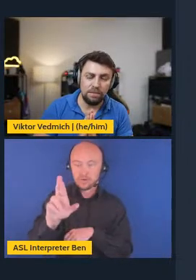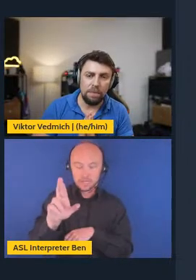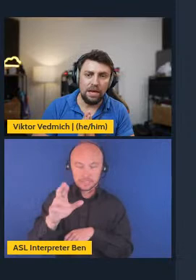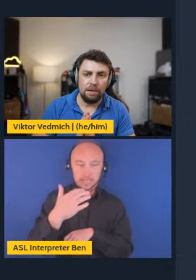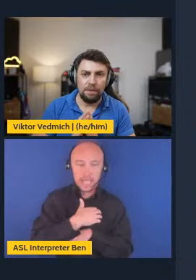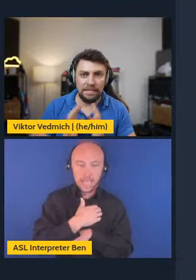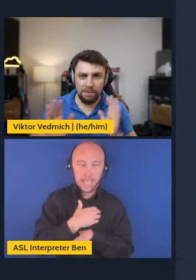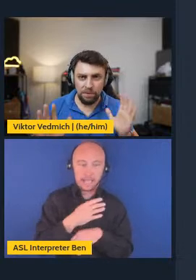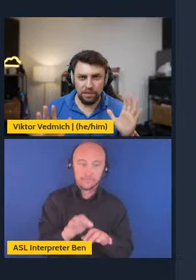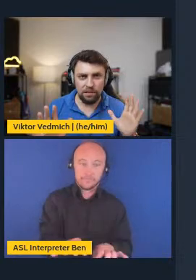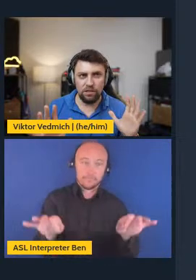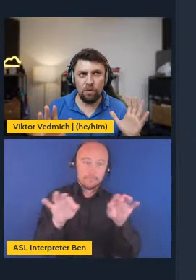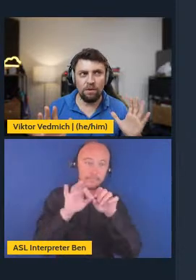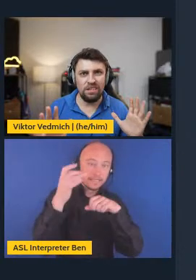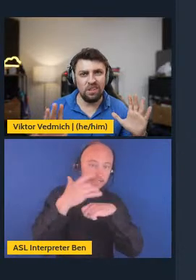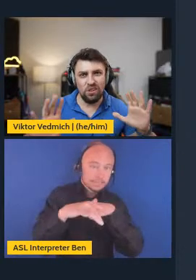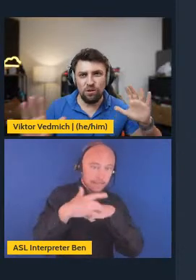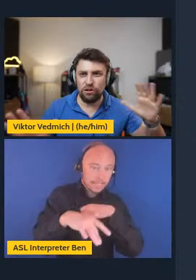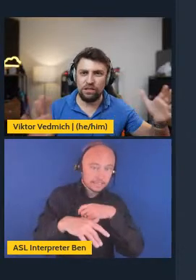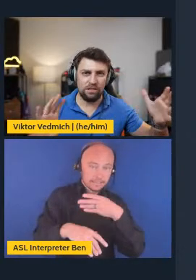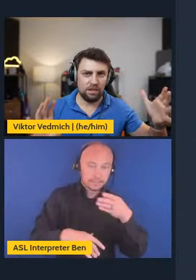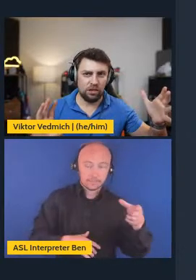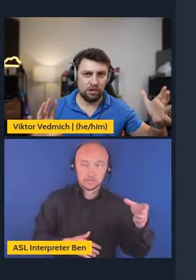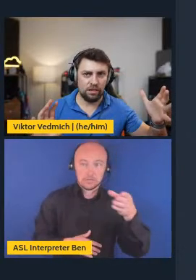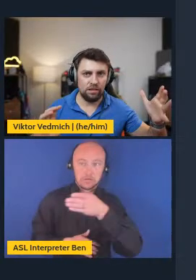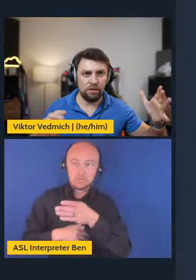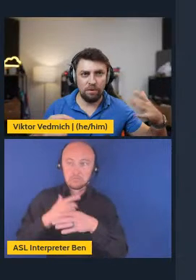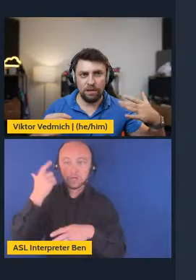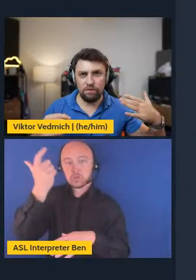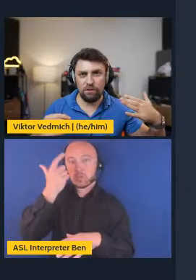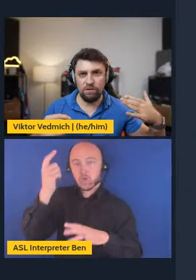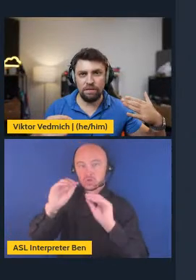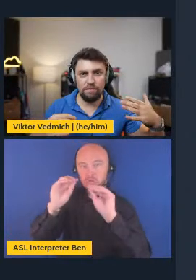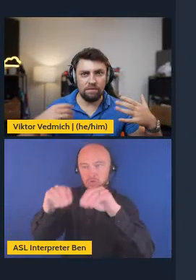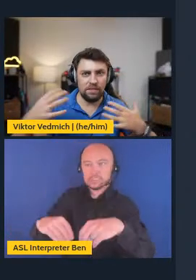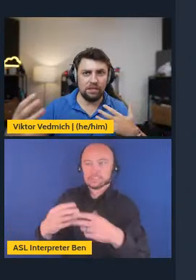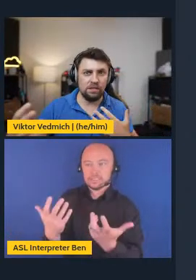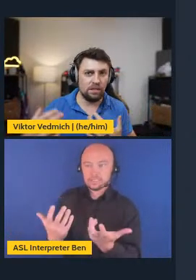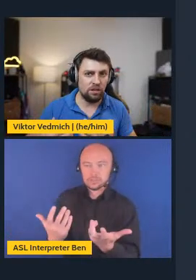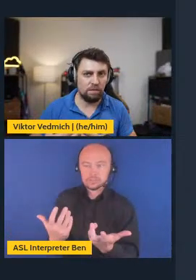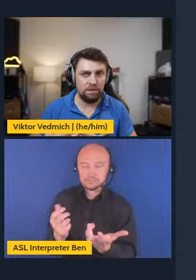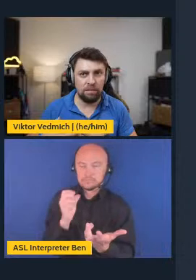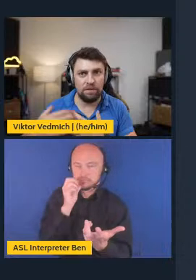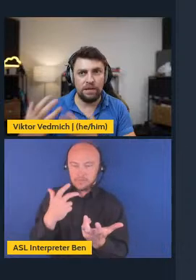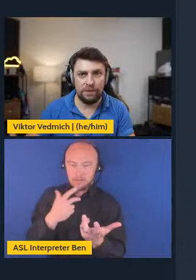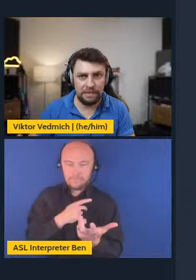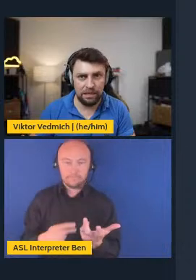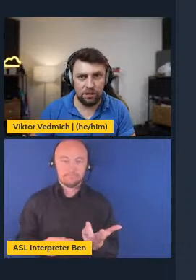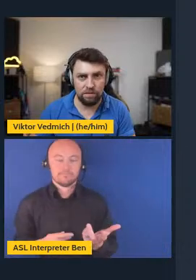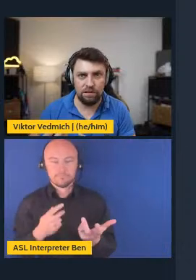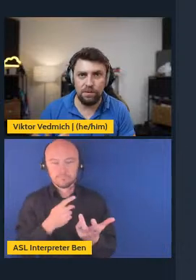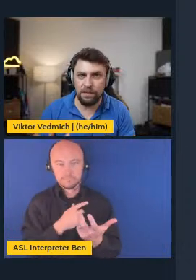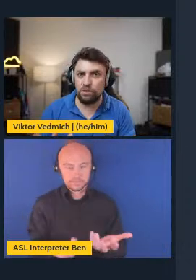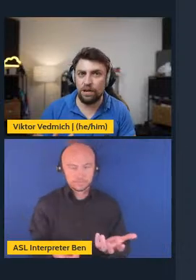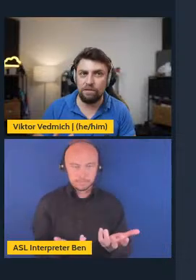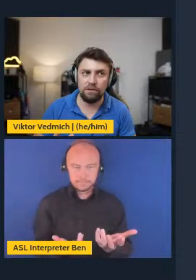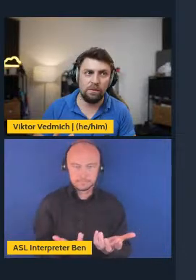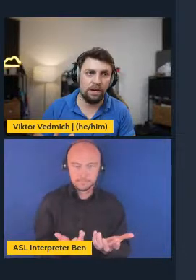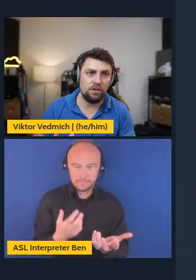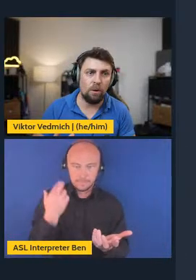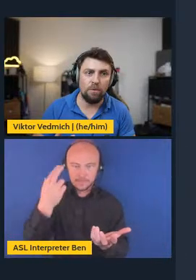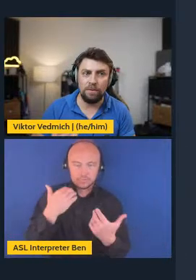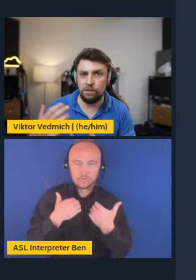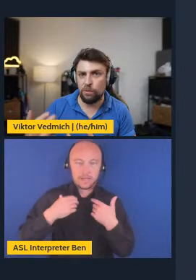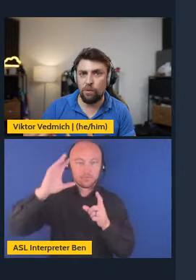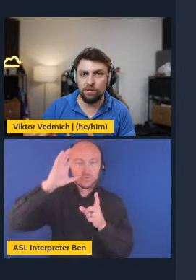namespaces, but namespaces, it's only logical isolation. It's not provided for you some physical isolation, like, for example, network isolation. For that reason, you have to create